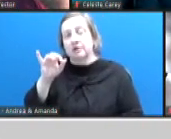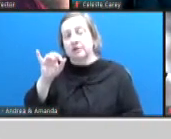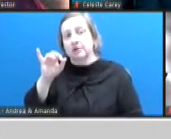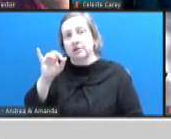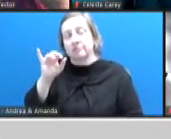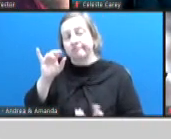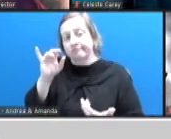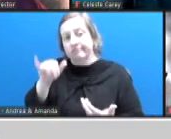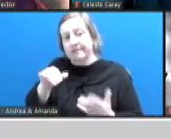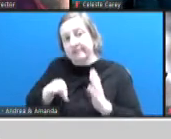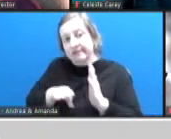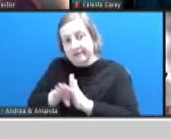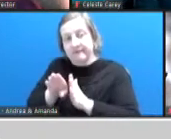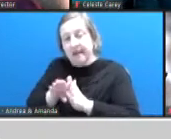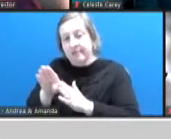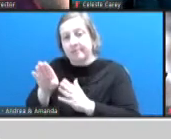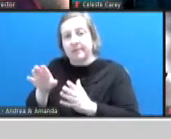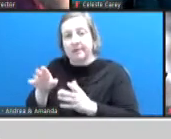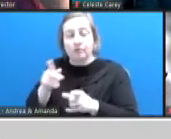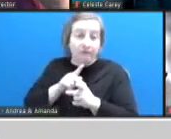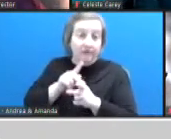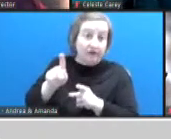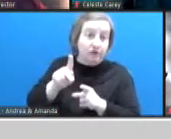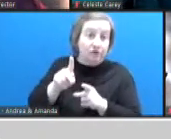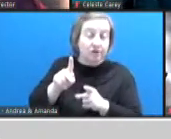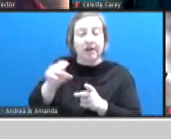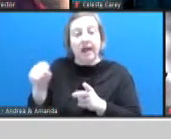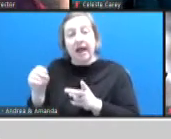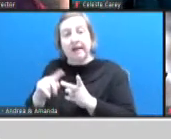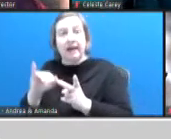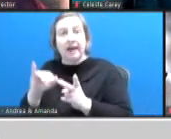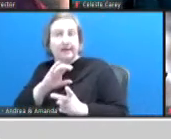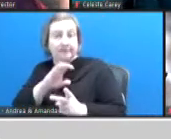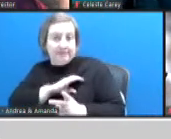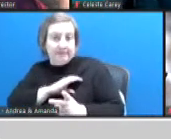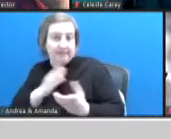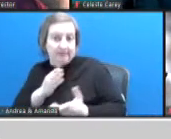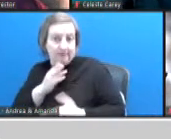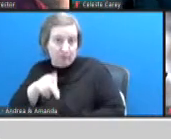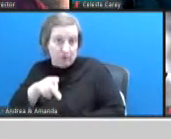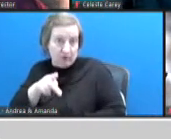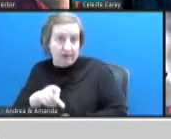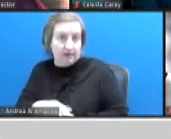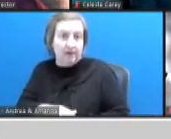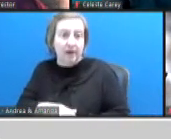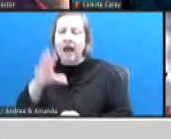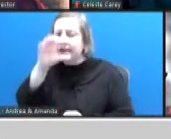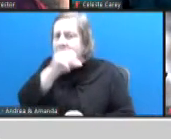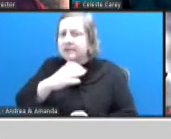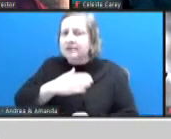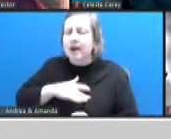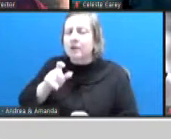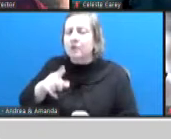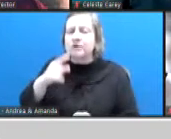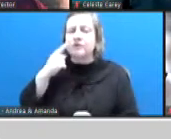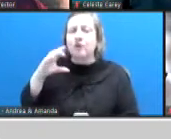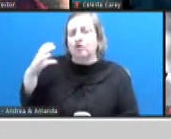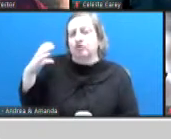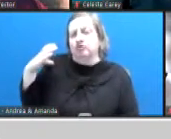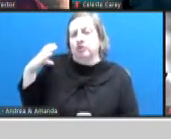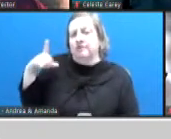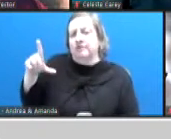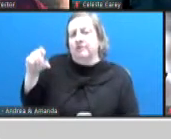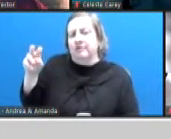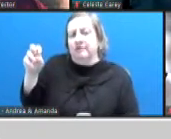this development both professionally and just as a citizen of Portland. And I guess my question is for Chief Lavelle. I